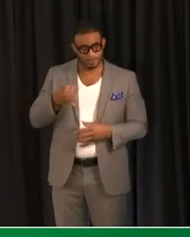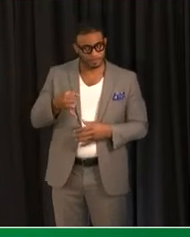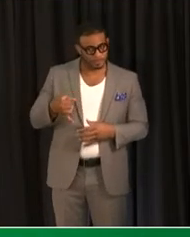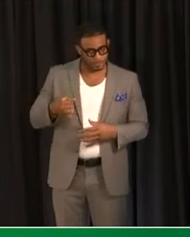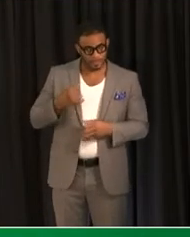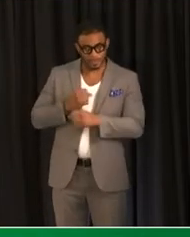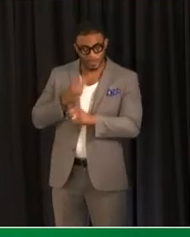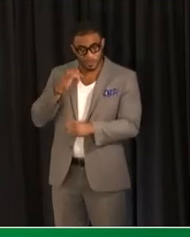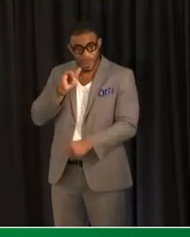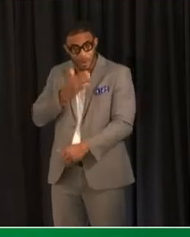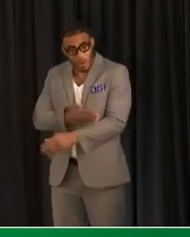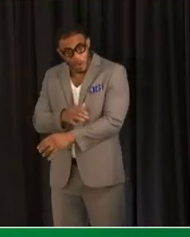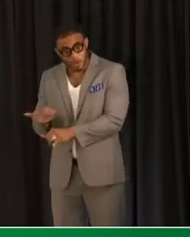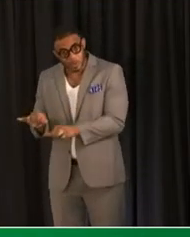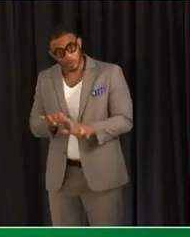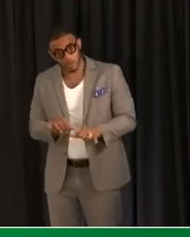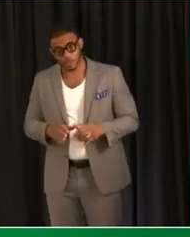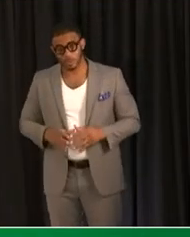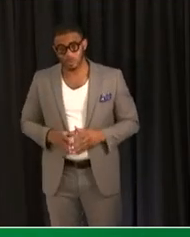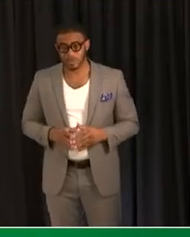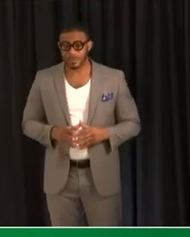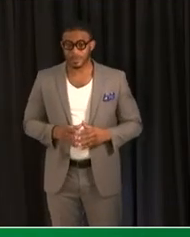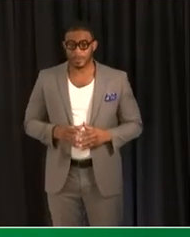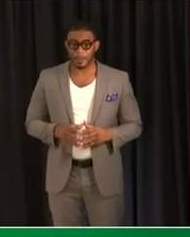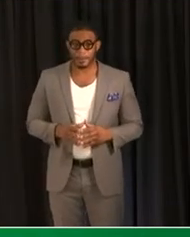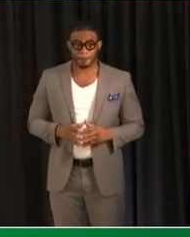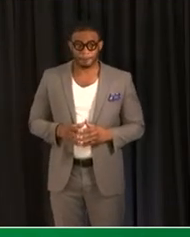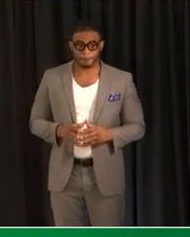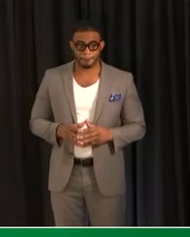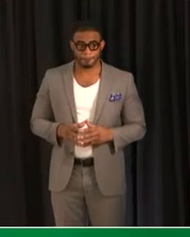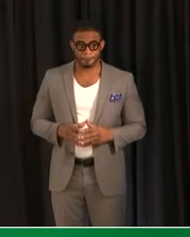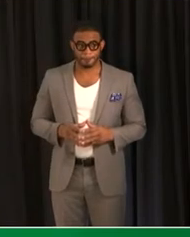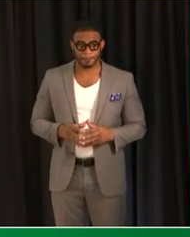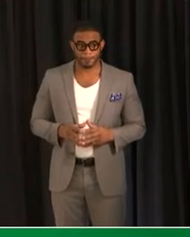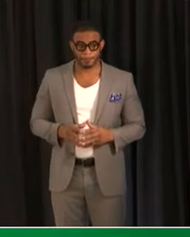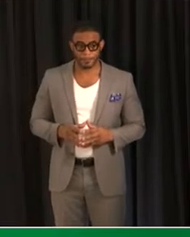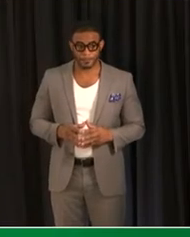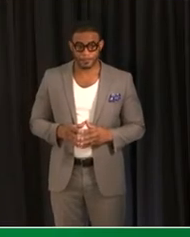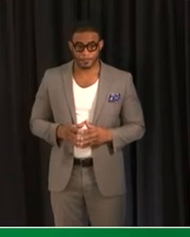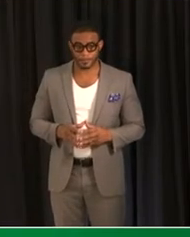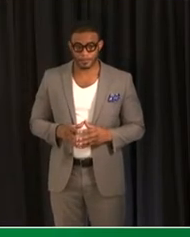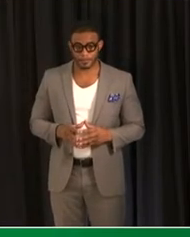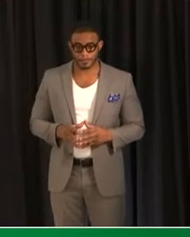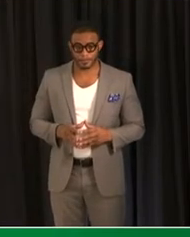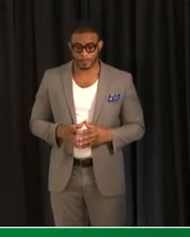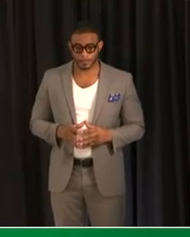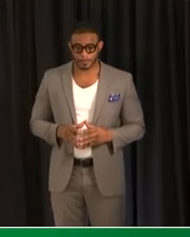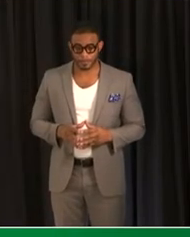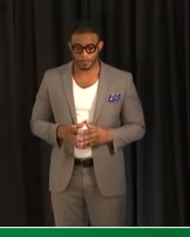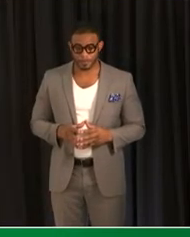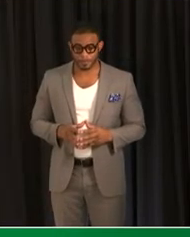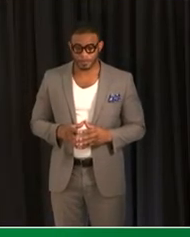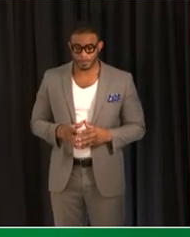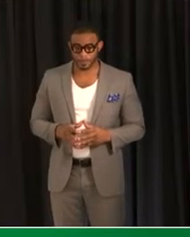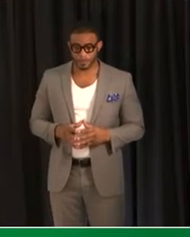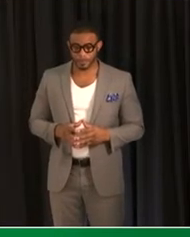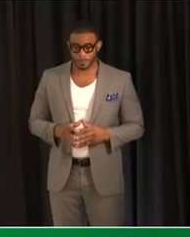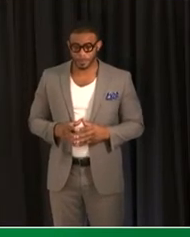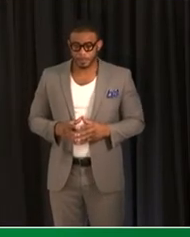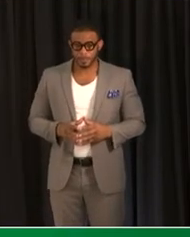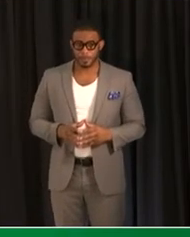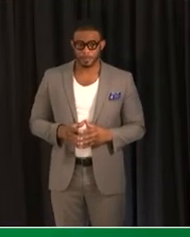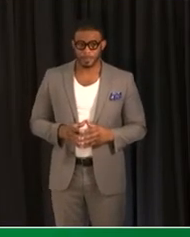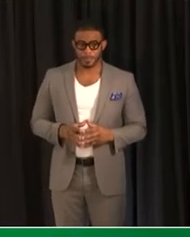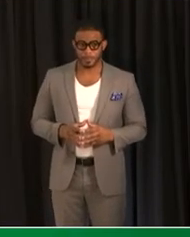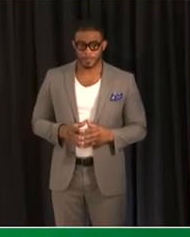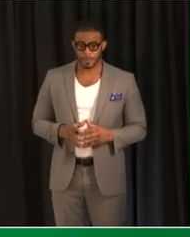yeah. Estuve 3 meses que a mi hija la veía a metros de distancia. Si yo le llevaba algo para